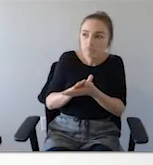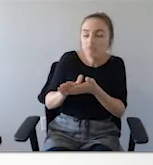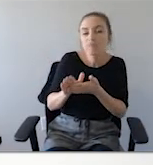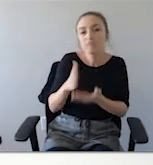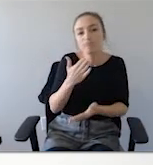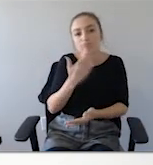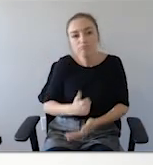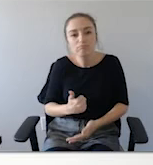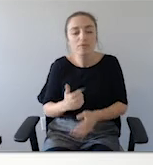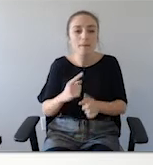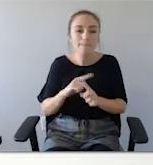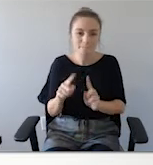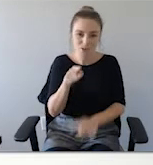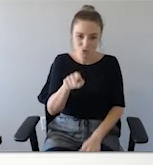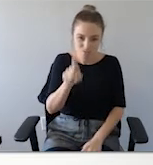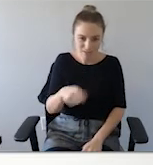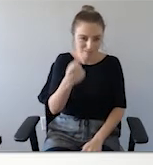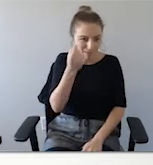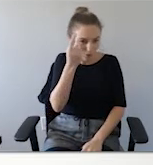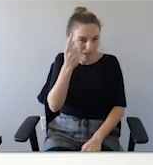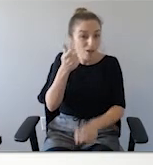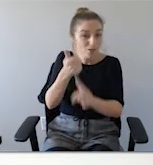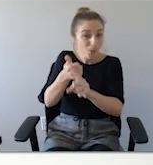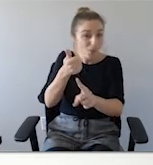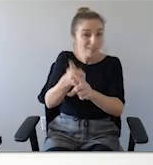it is a business relationship.